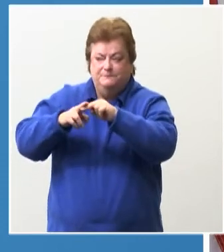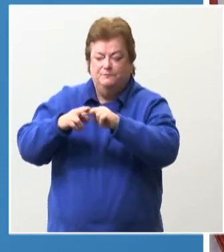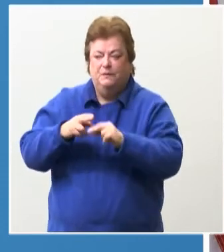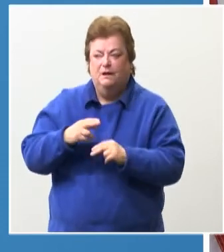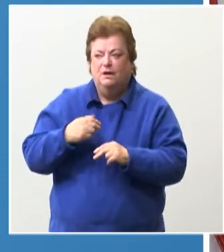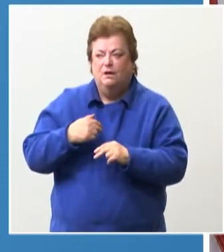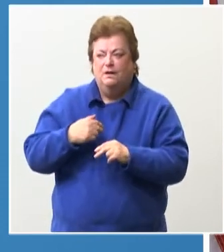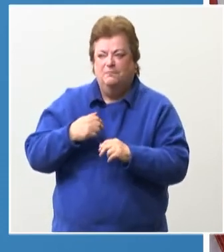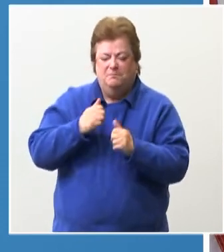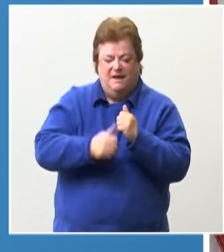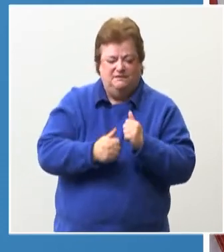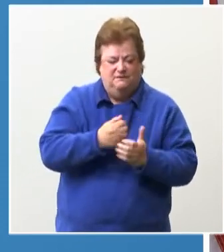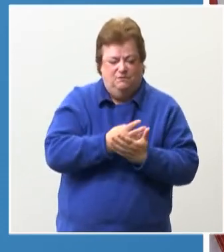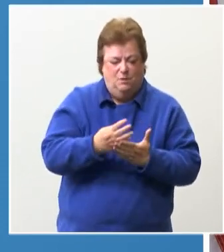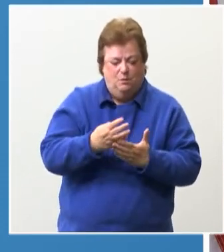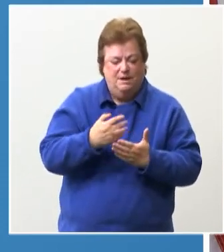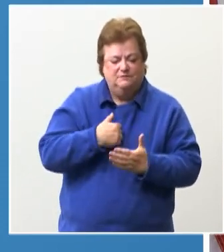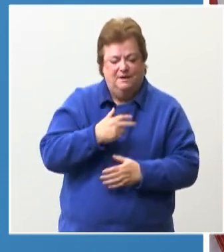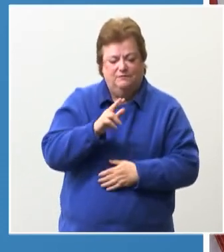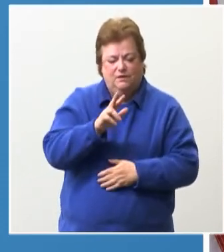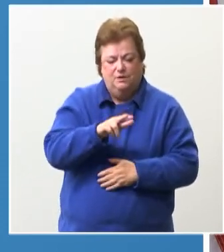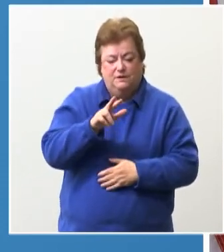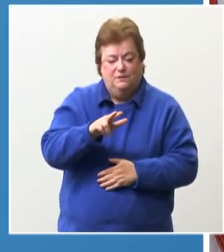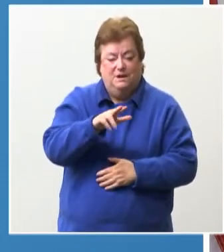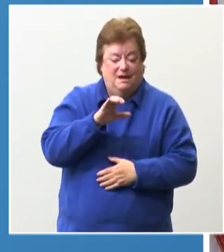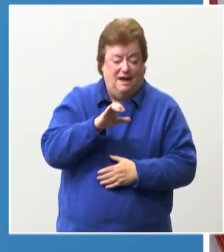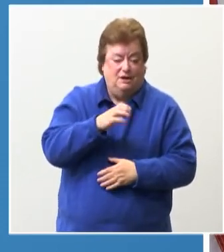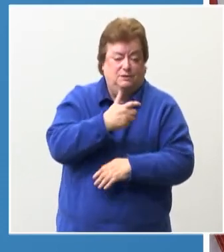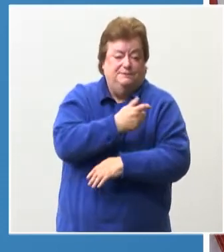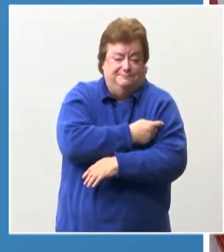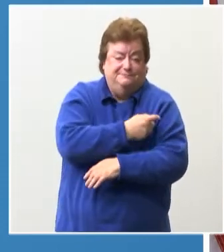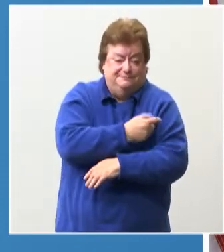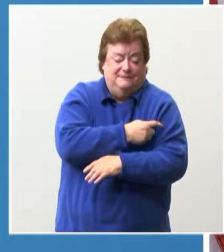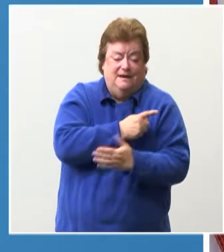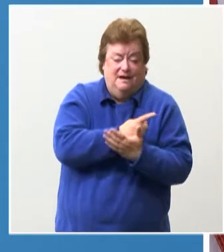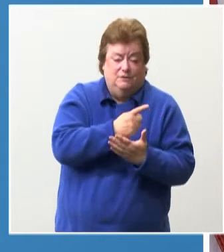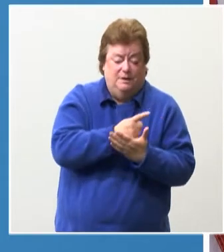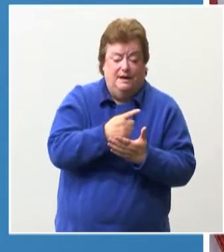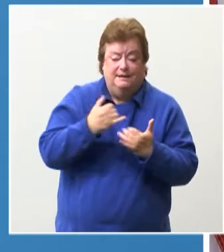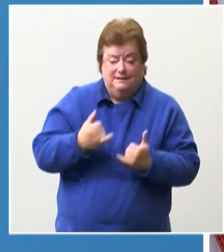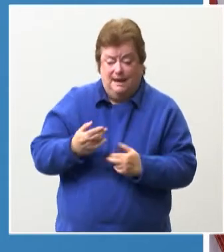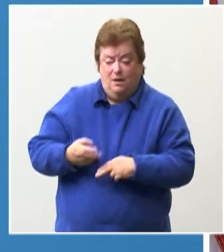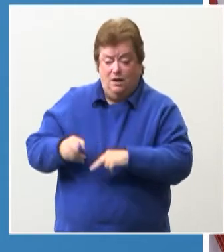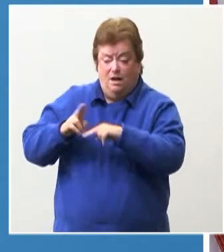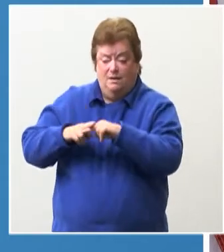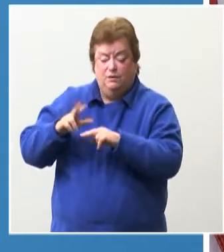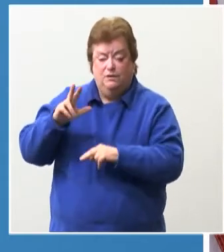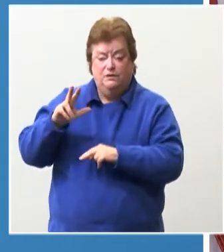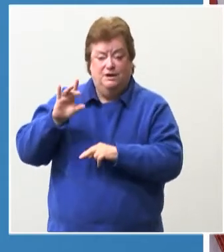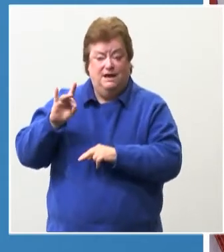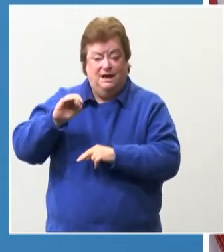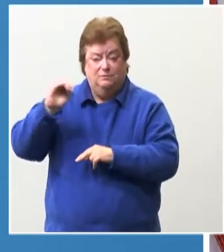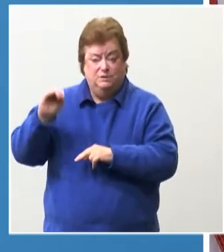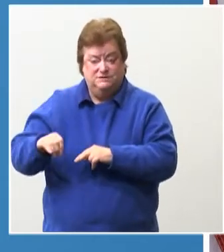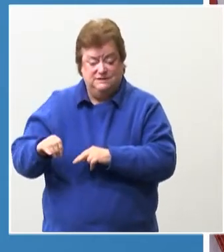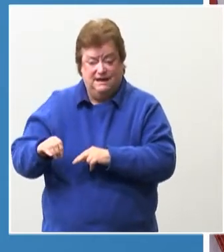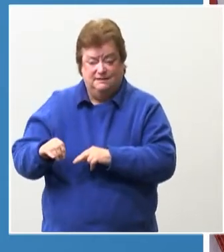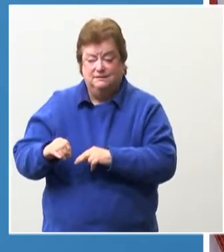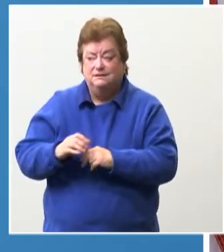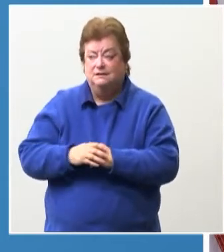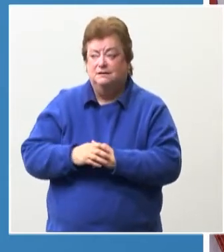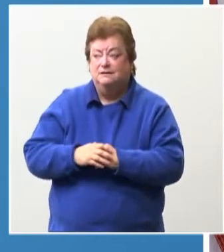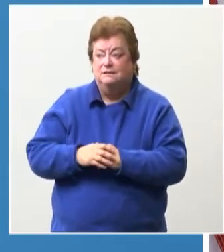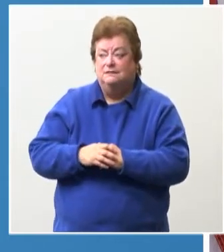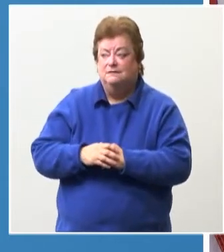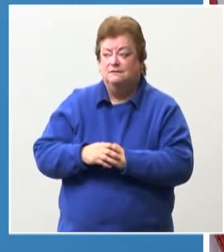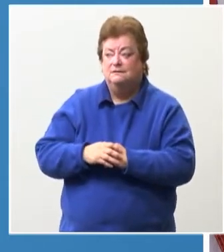about 3,300 doses per week. That's up 38% from the 2,400 doses we averaged